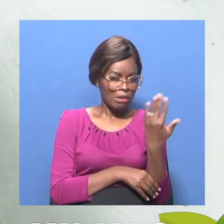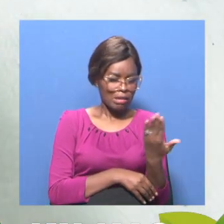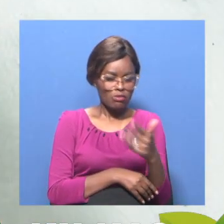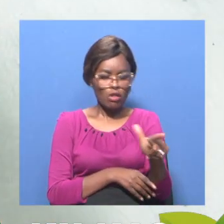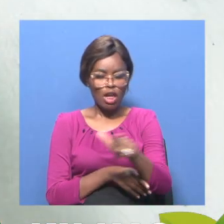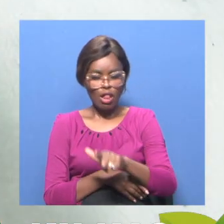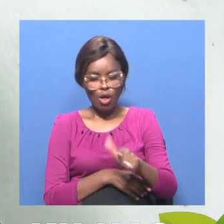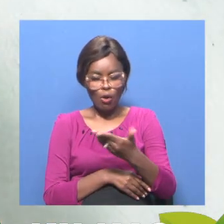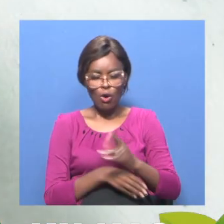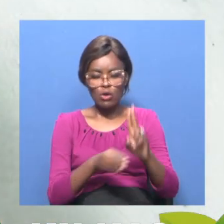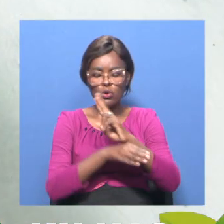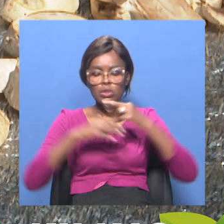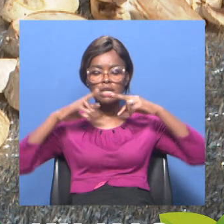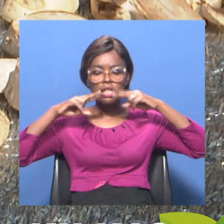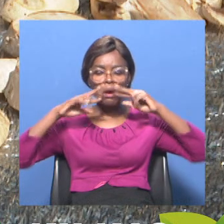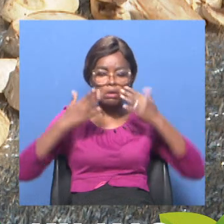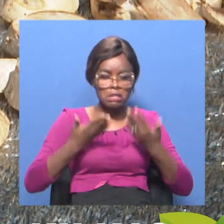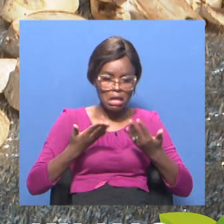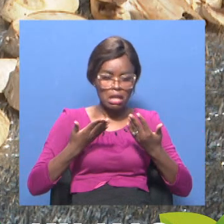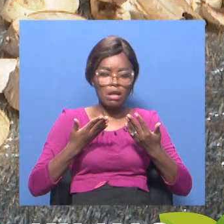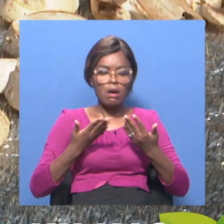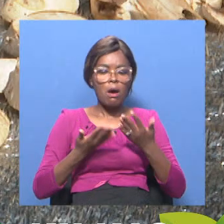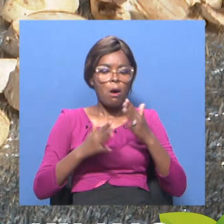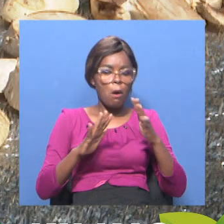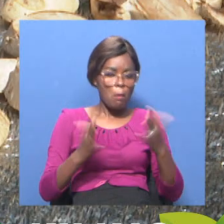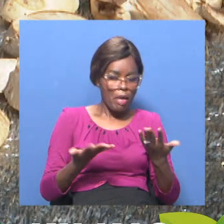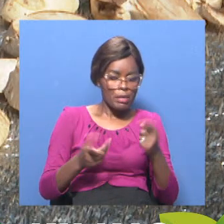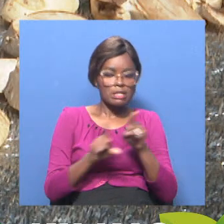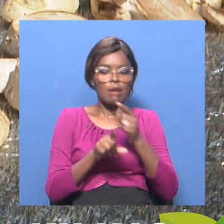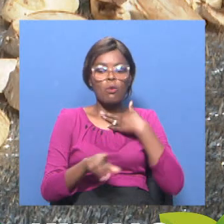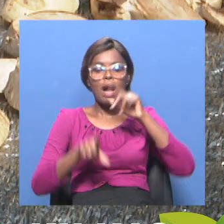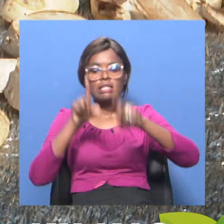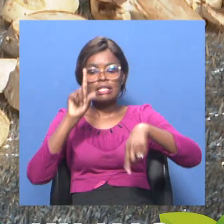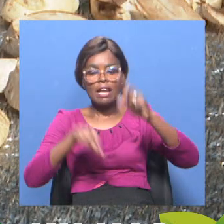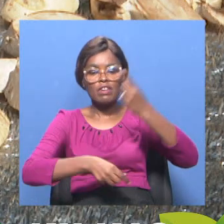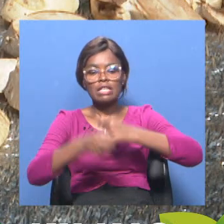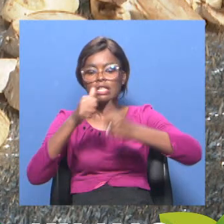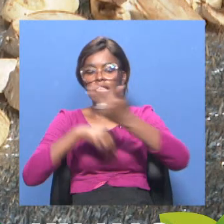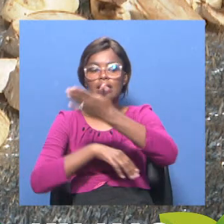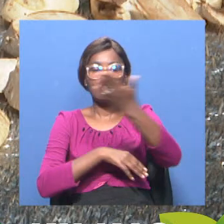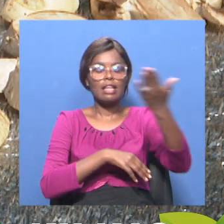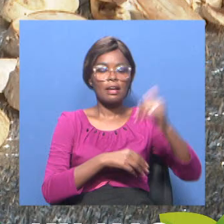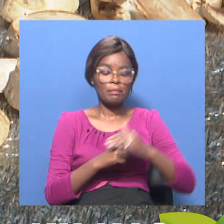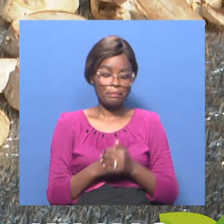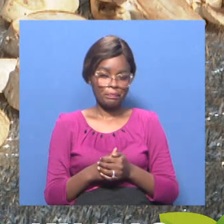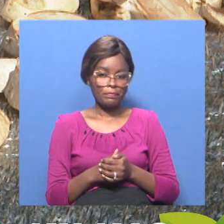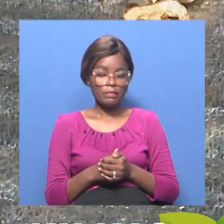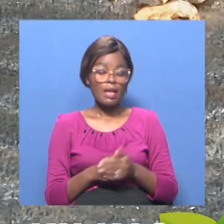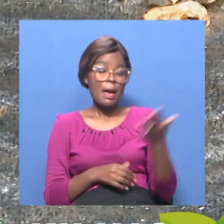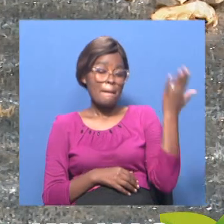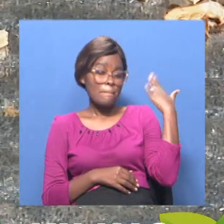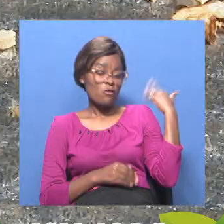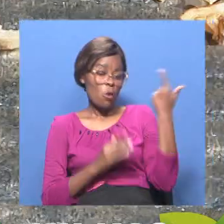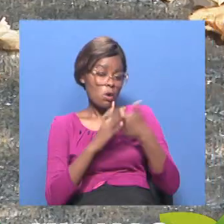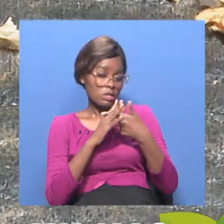local consumption for the hotel, for the lodge, or also you want to diversify to even selling it as a product? Initially we